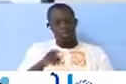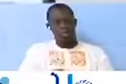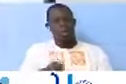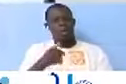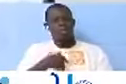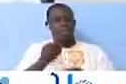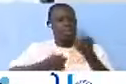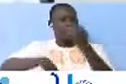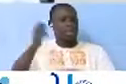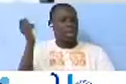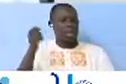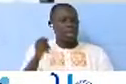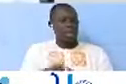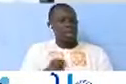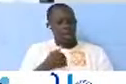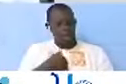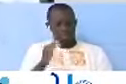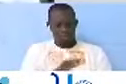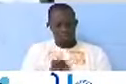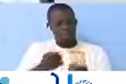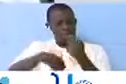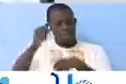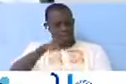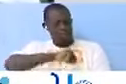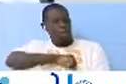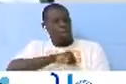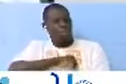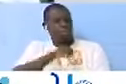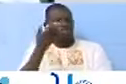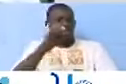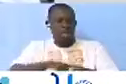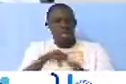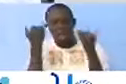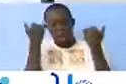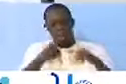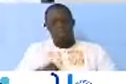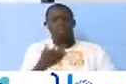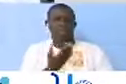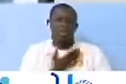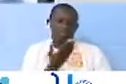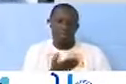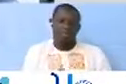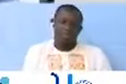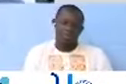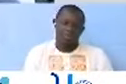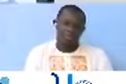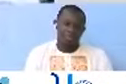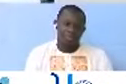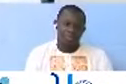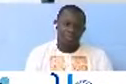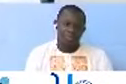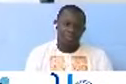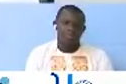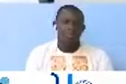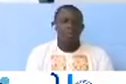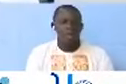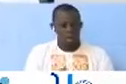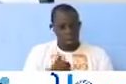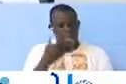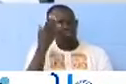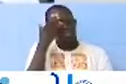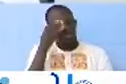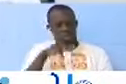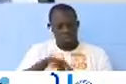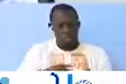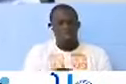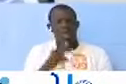I used to sell my own, and sometimes I run at a loss. So ngalungo. But I know that that is the